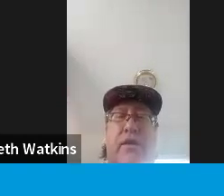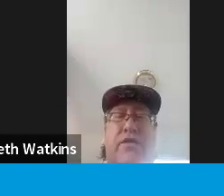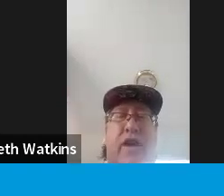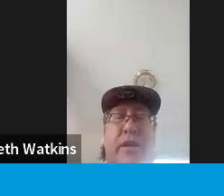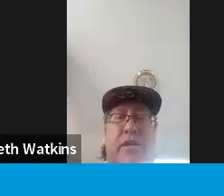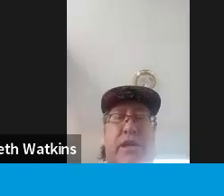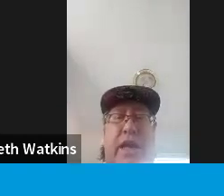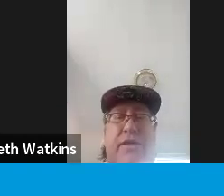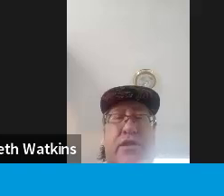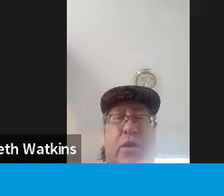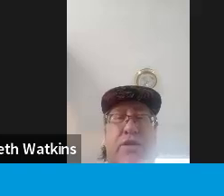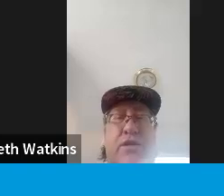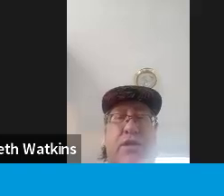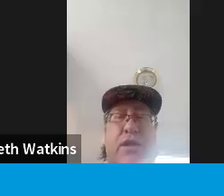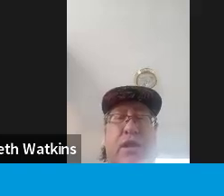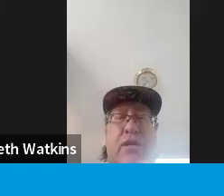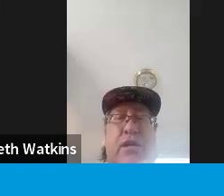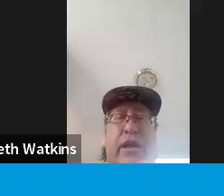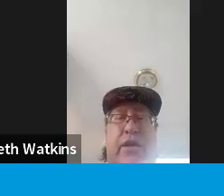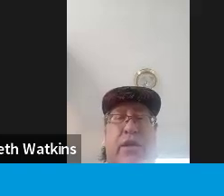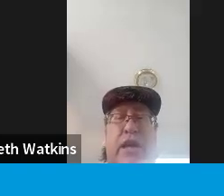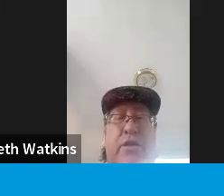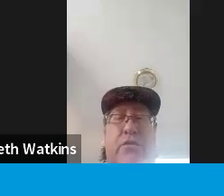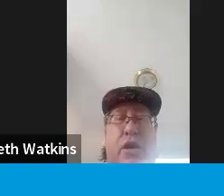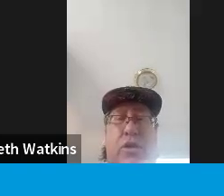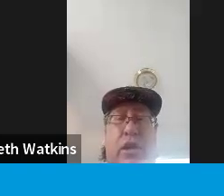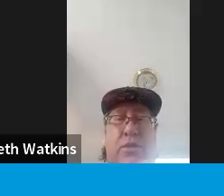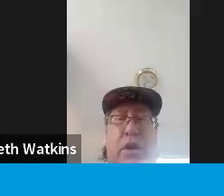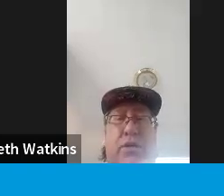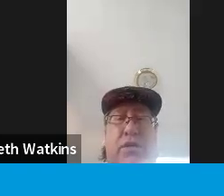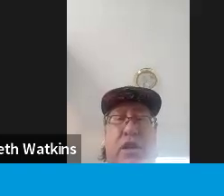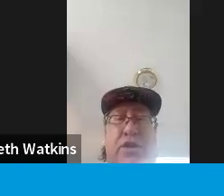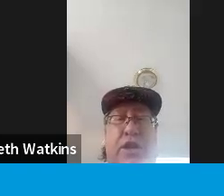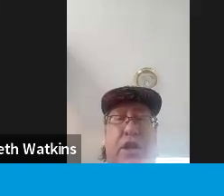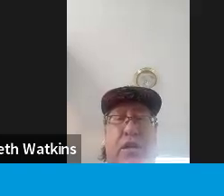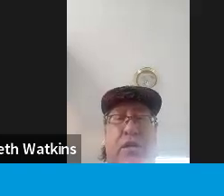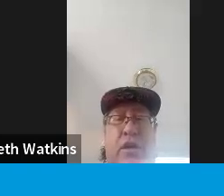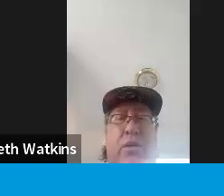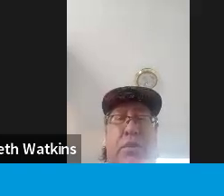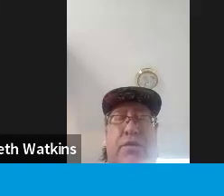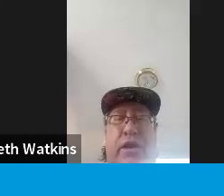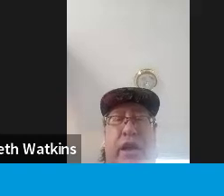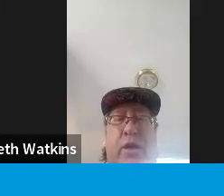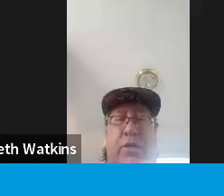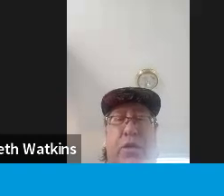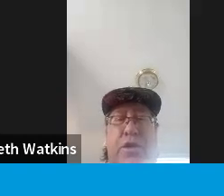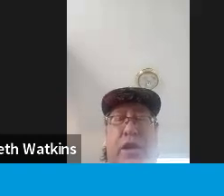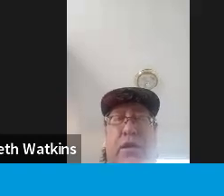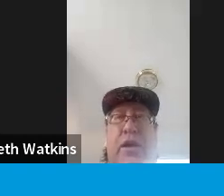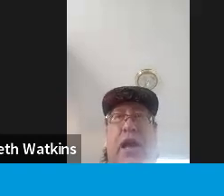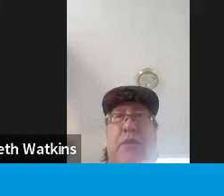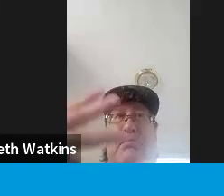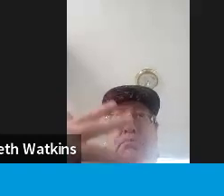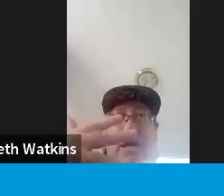and 5 minutes to answer questions like down the road as part of the agenda would be very helpful, so